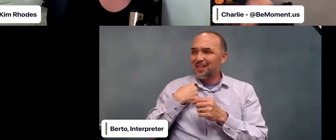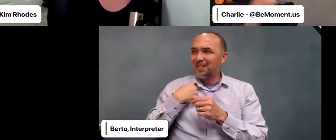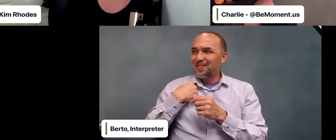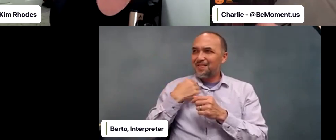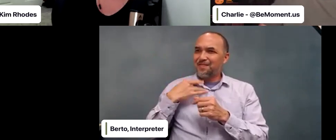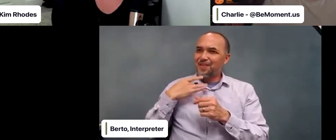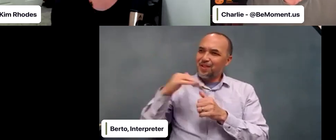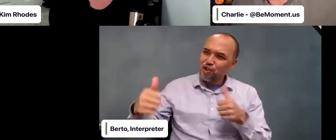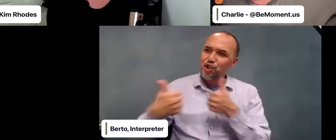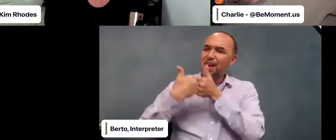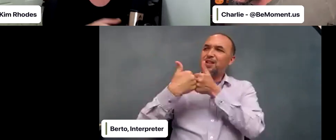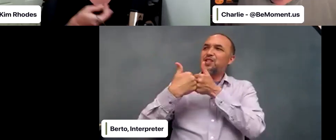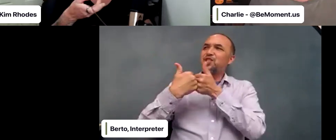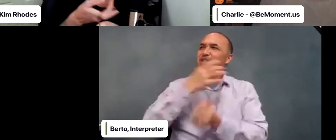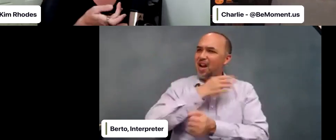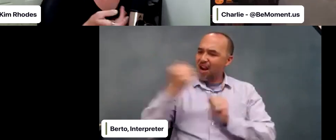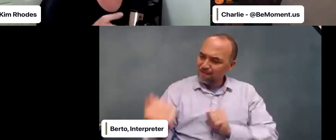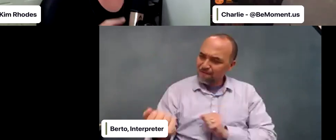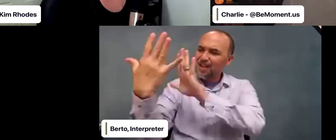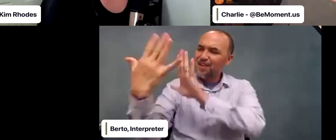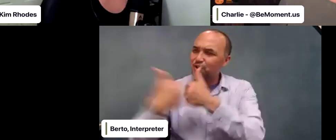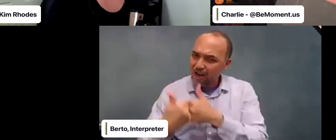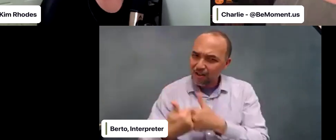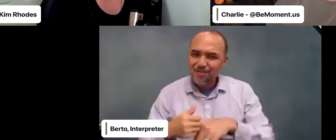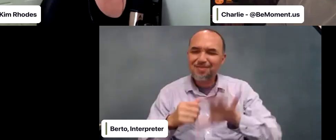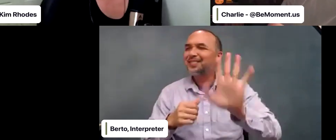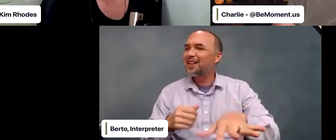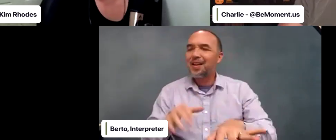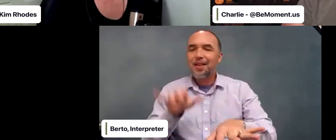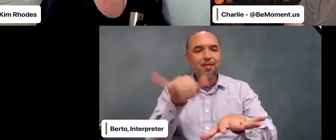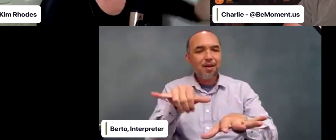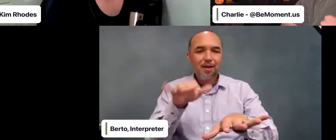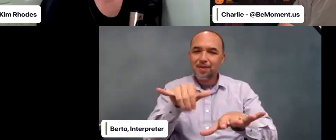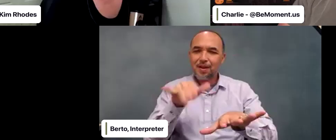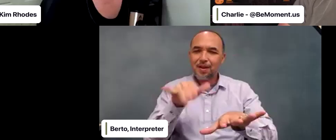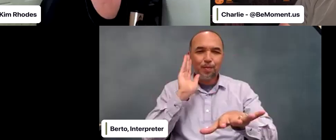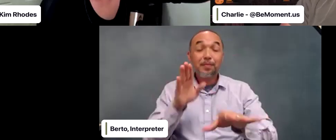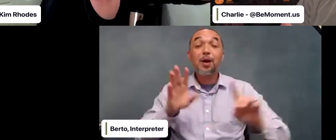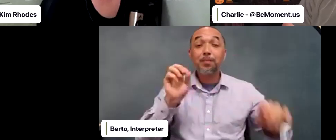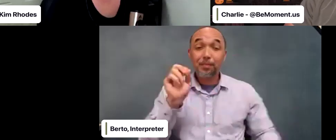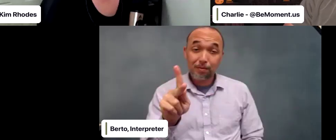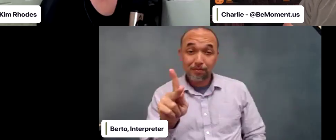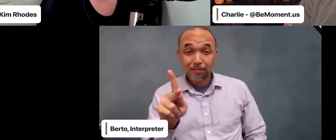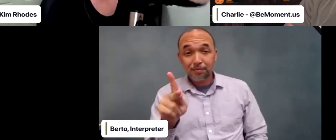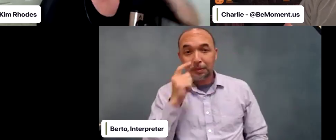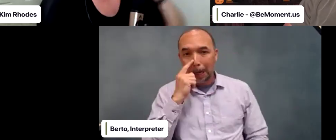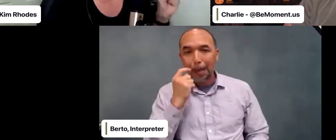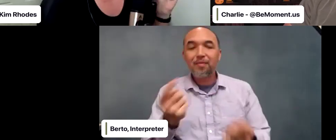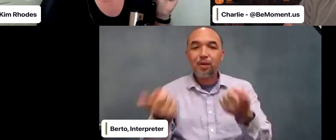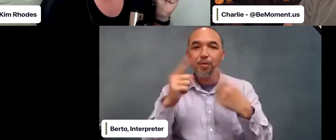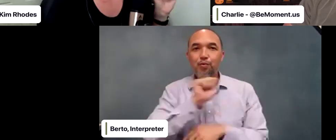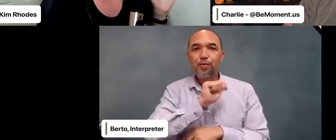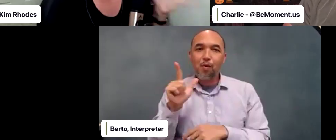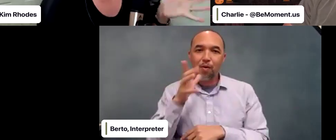and rising to the challenge. We'll do that on another. Spooky. We should do that. You know what? Here we go. Come to the